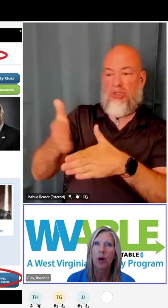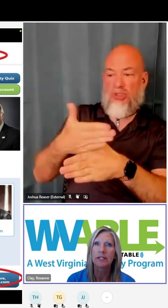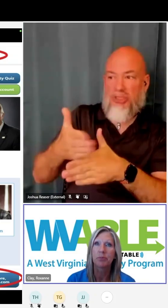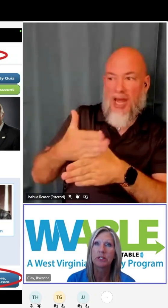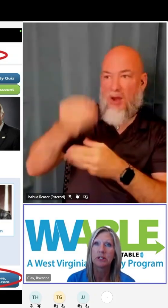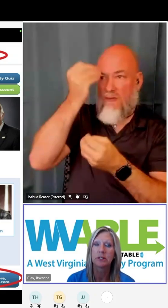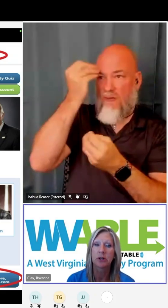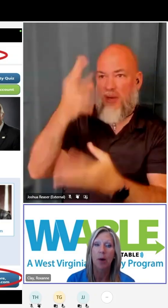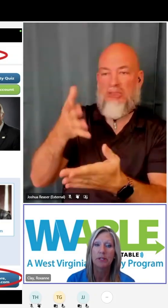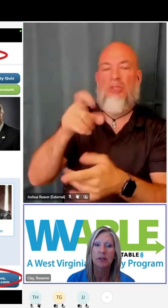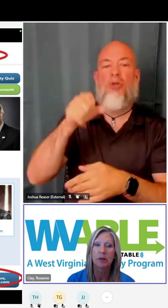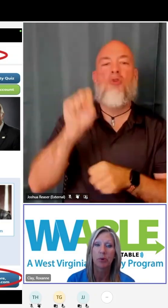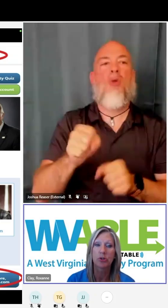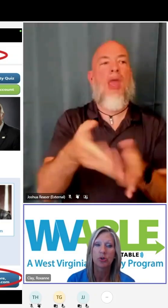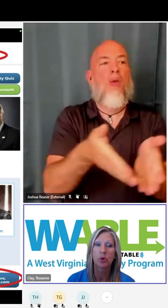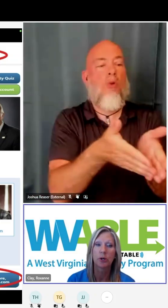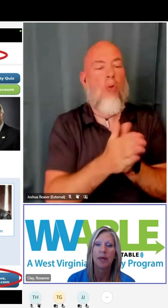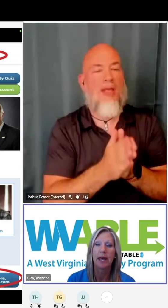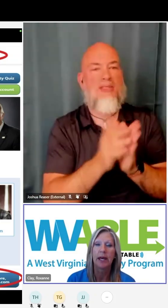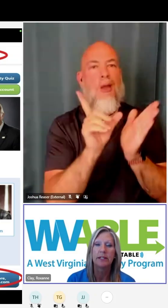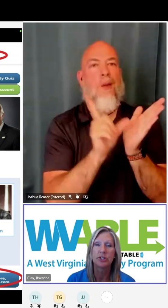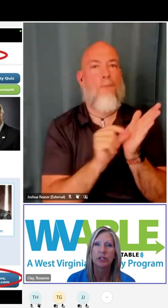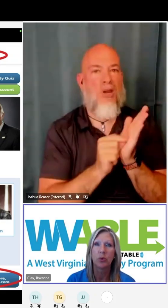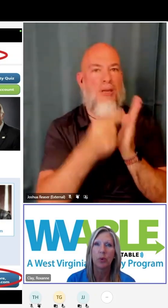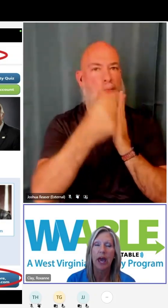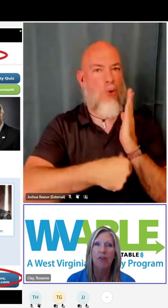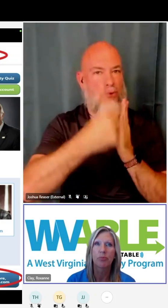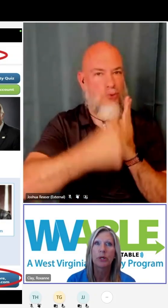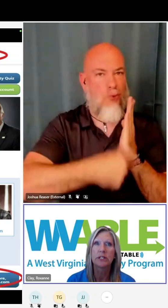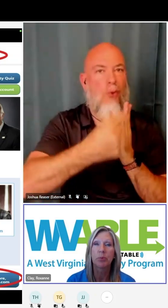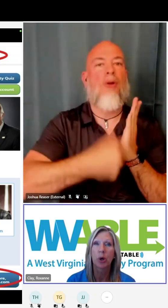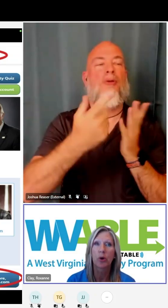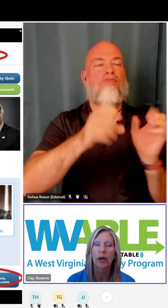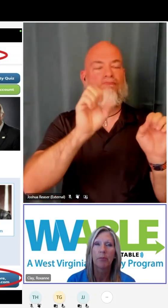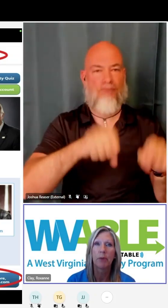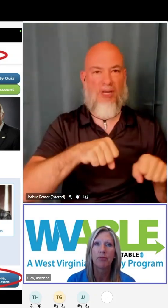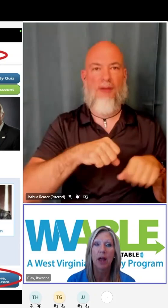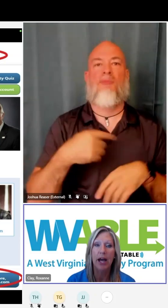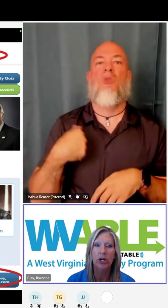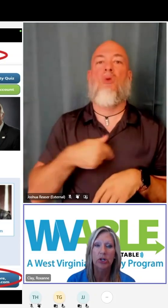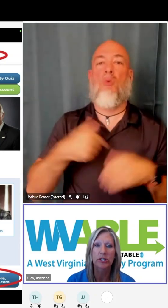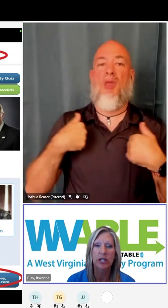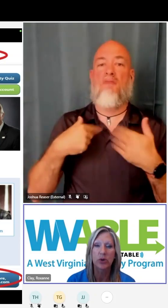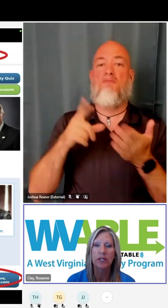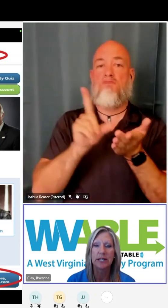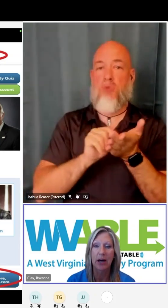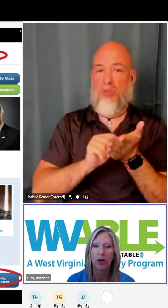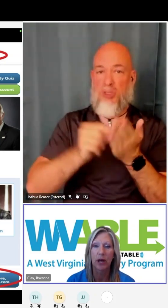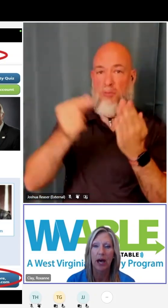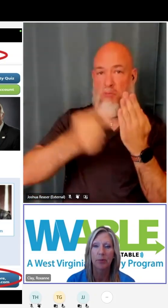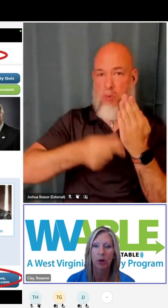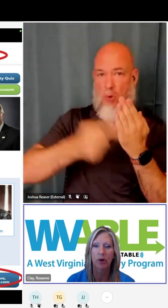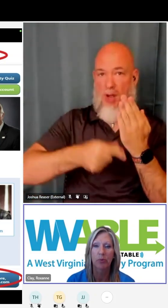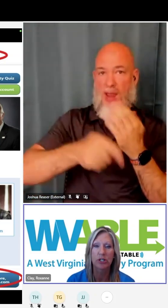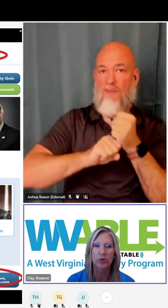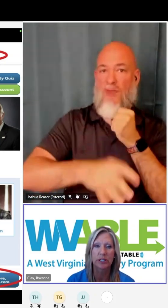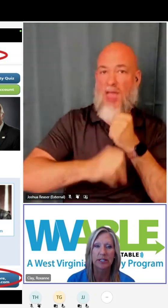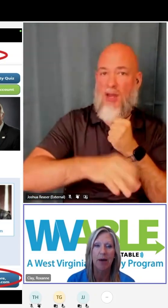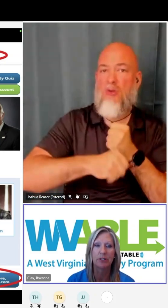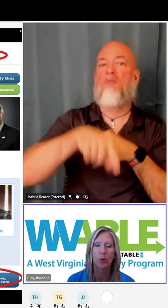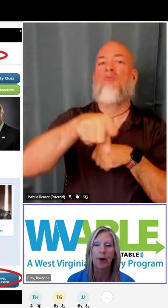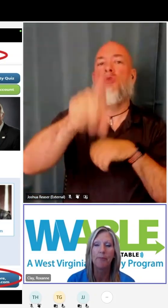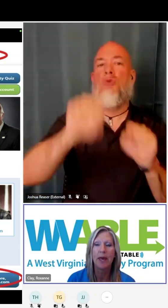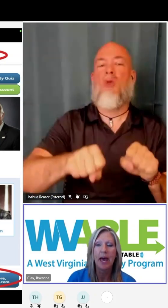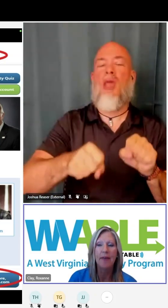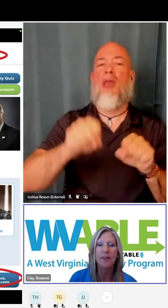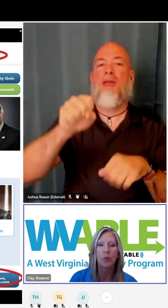to request printed copies of the brochure. Additionally, we have printed program flyers that you can download at the Program Resources